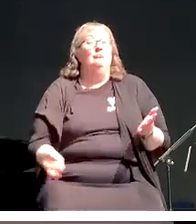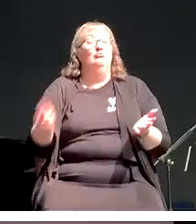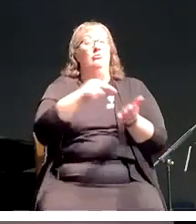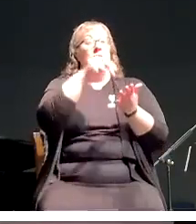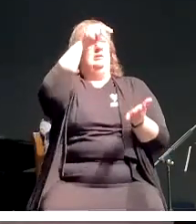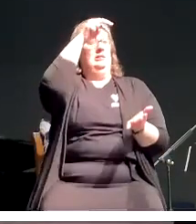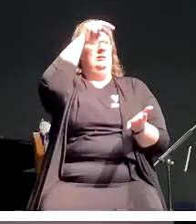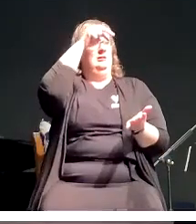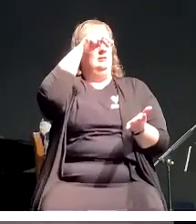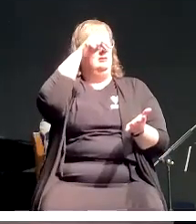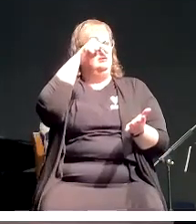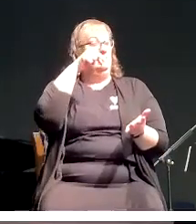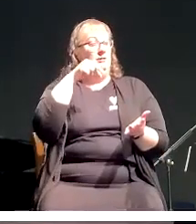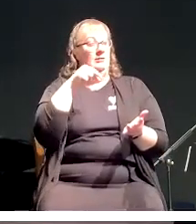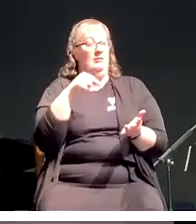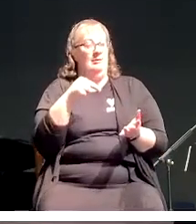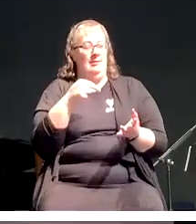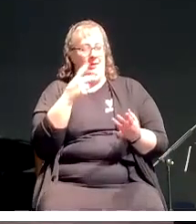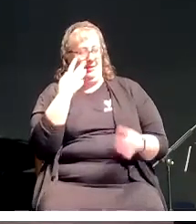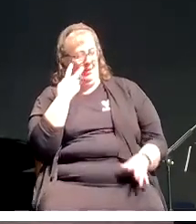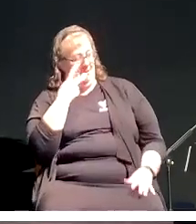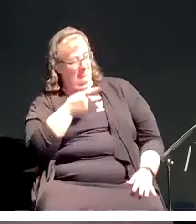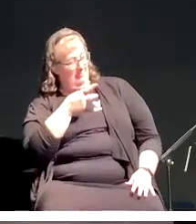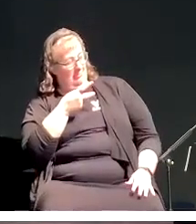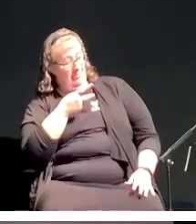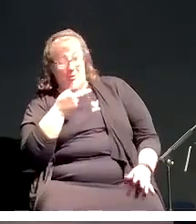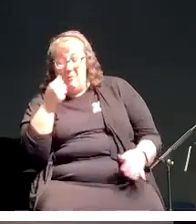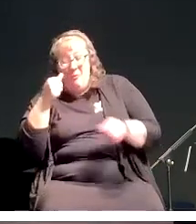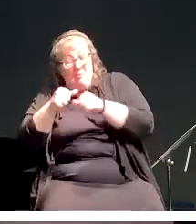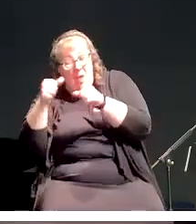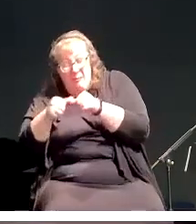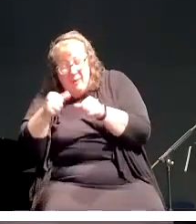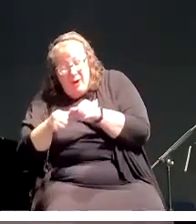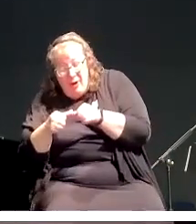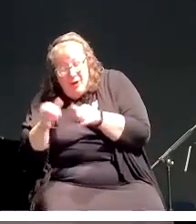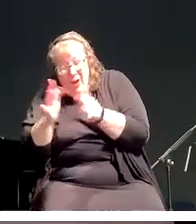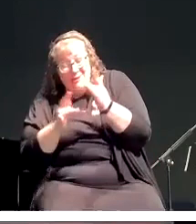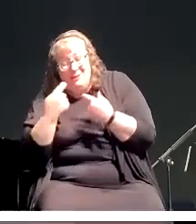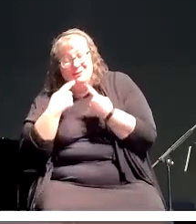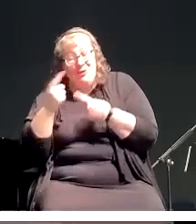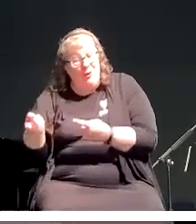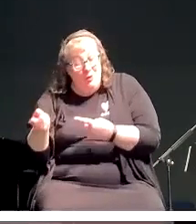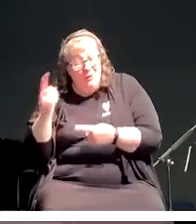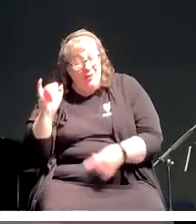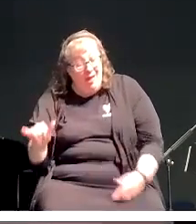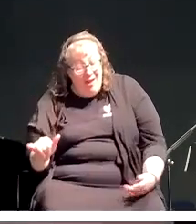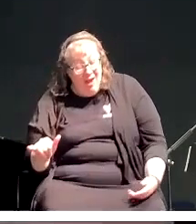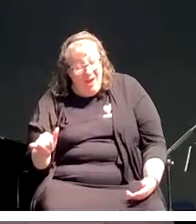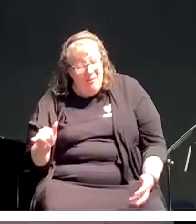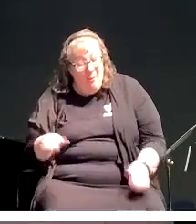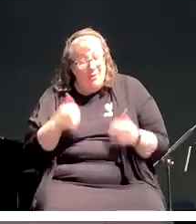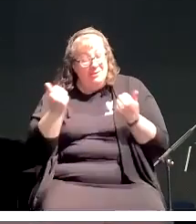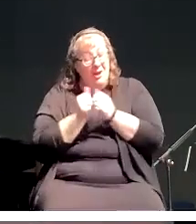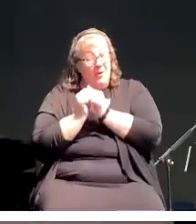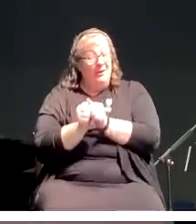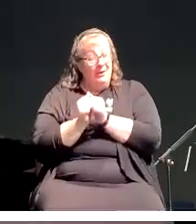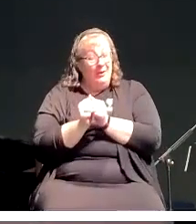risen." And they kind of give him a little reminder. Remember how Jesus, you know, told you this while he was still with